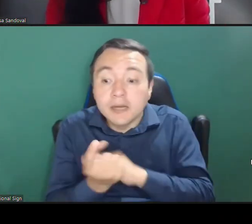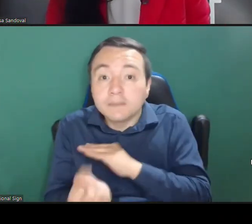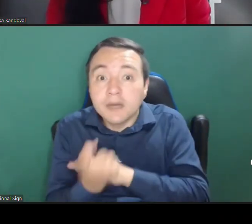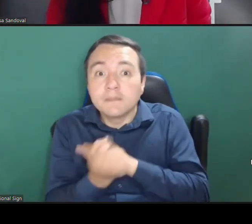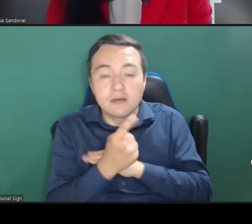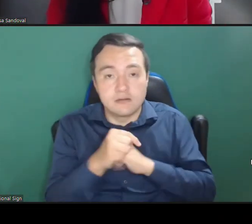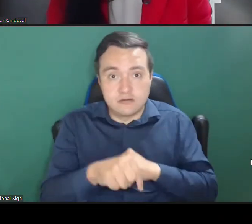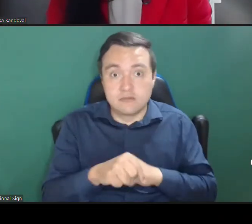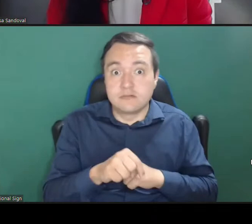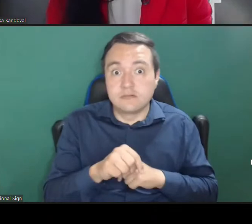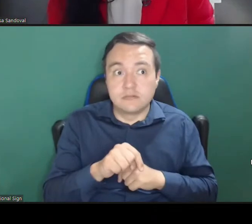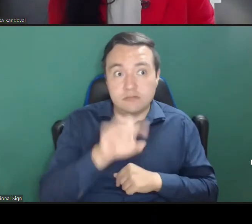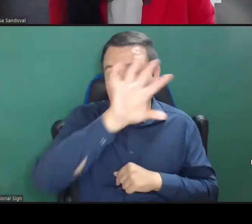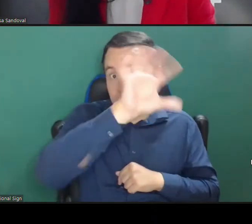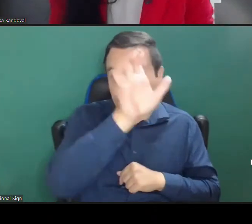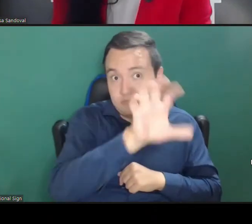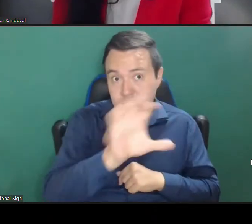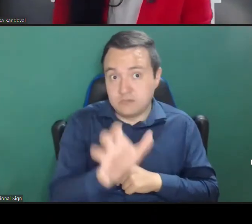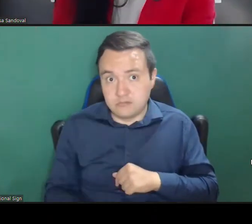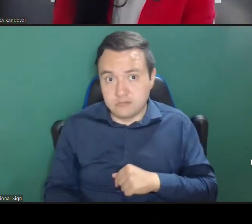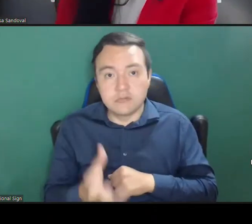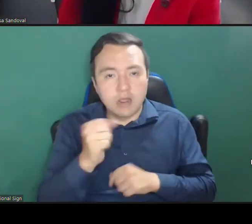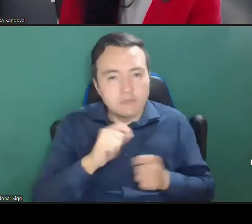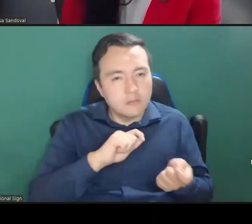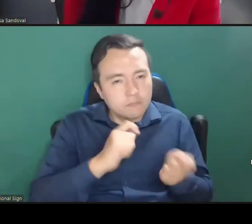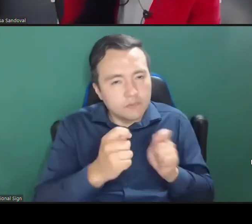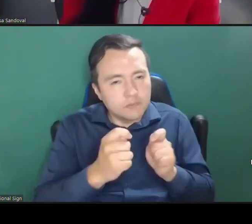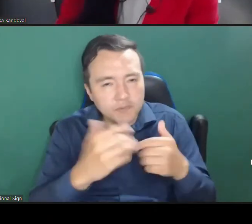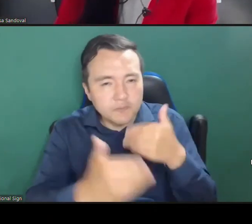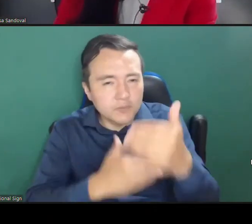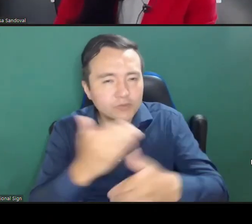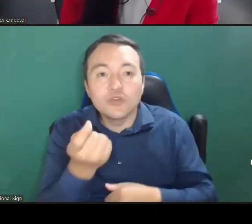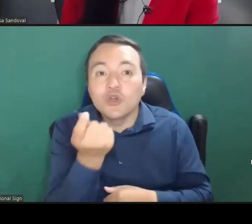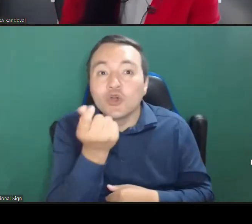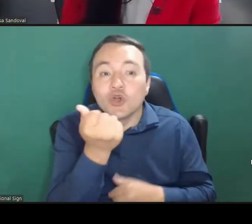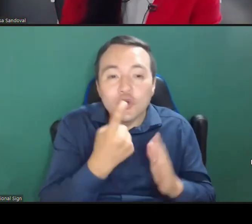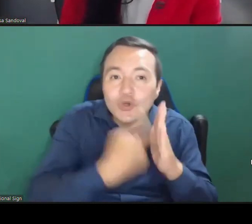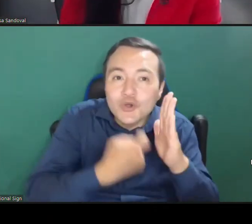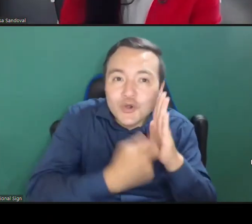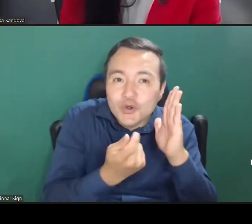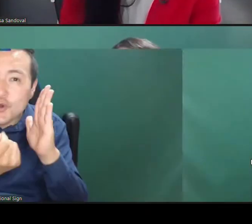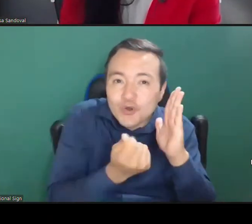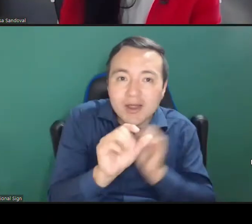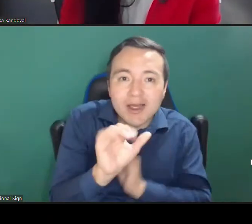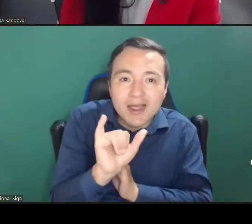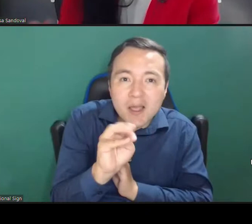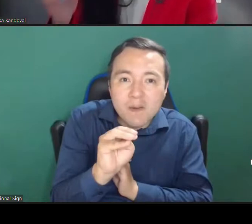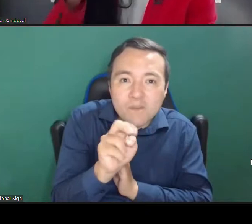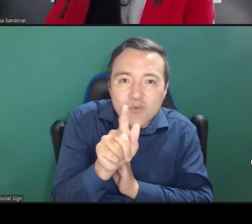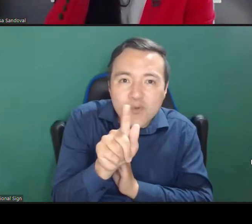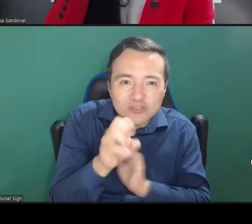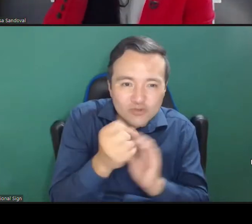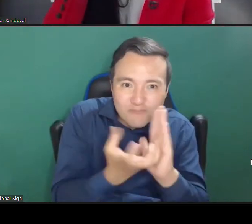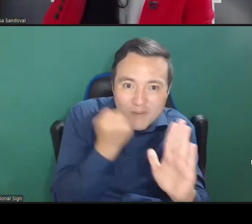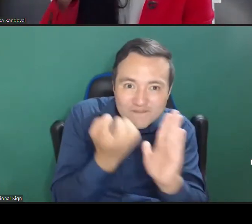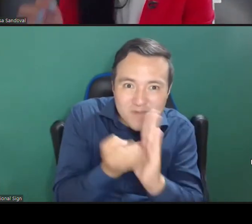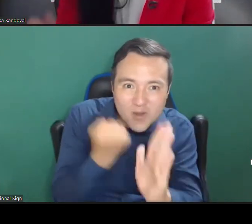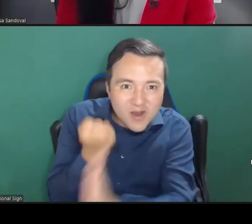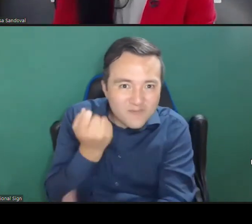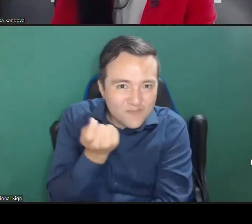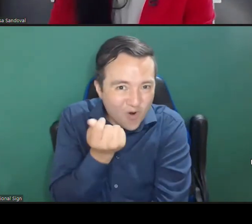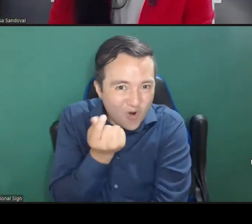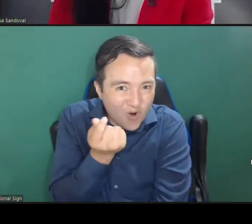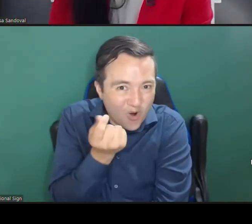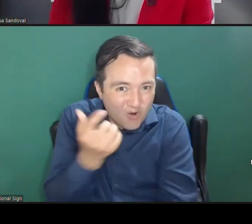in the region who are going through tax reform processes. And taxes